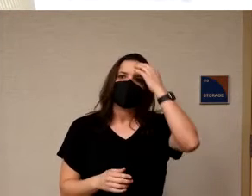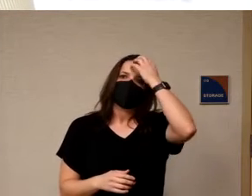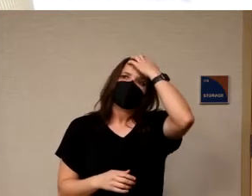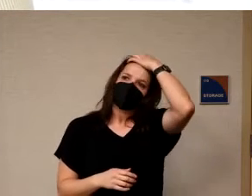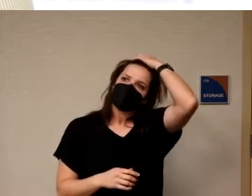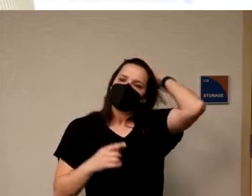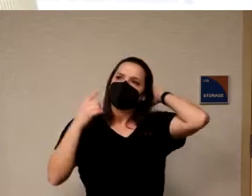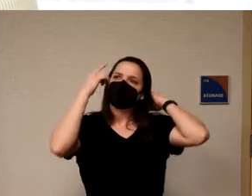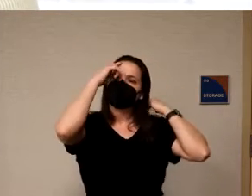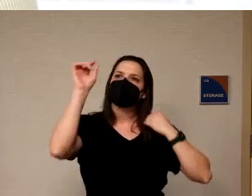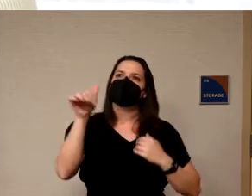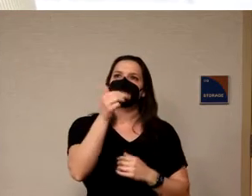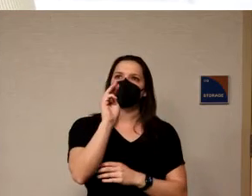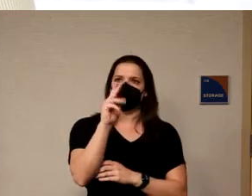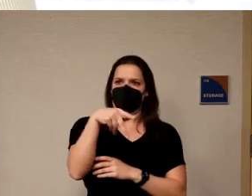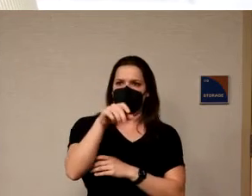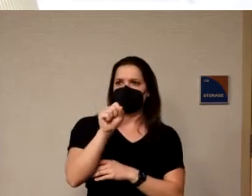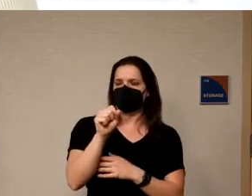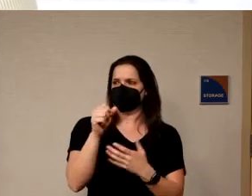in other maps, this